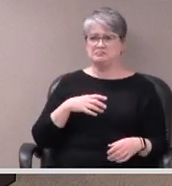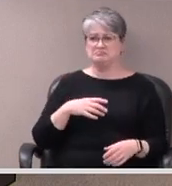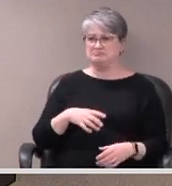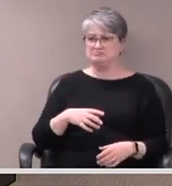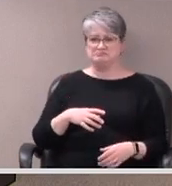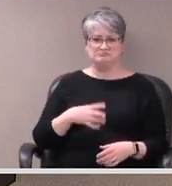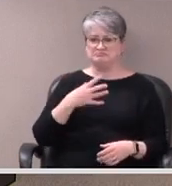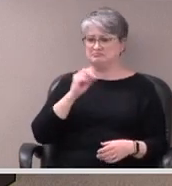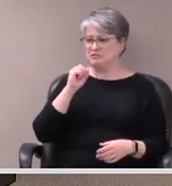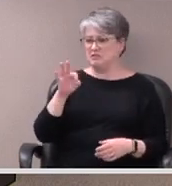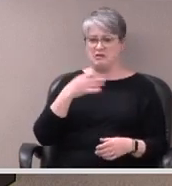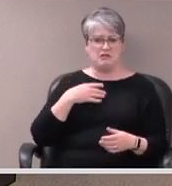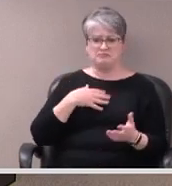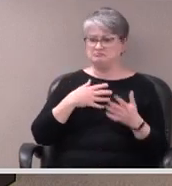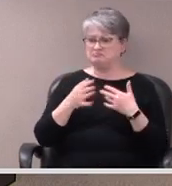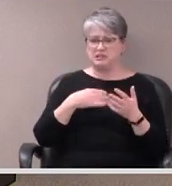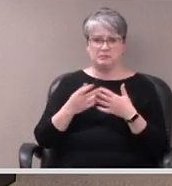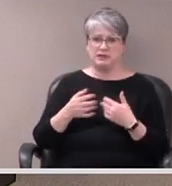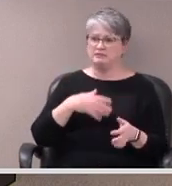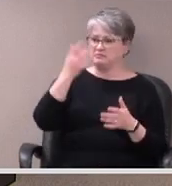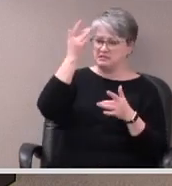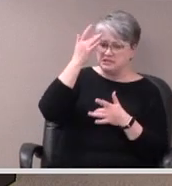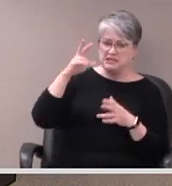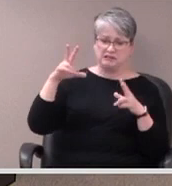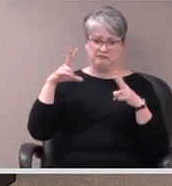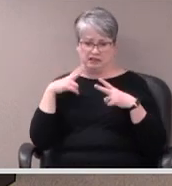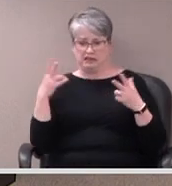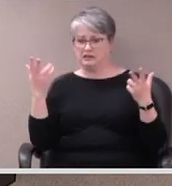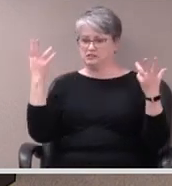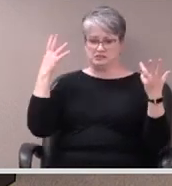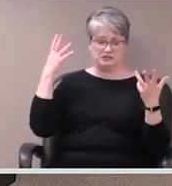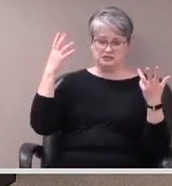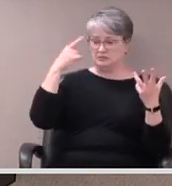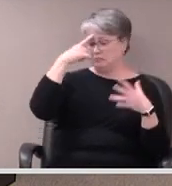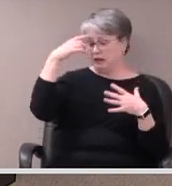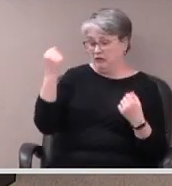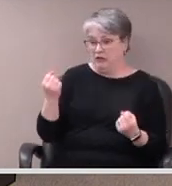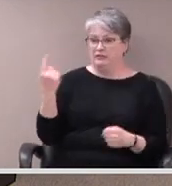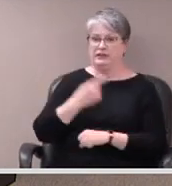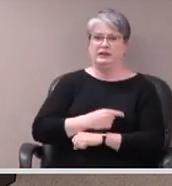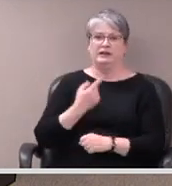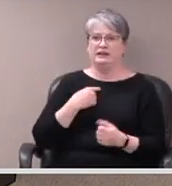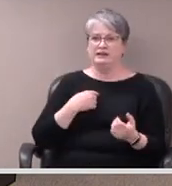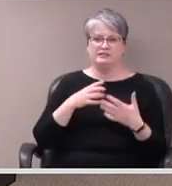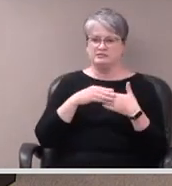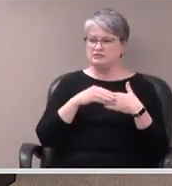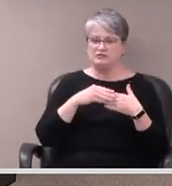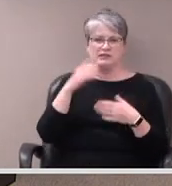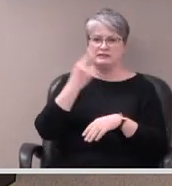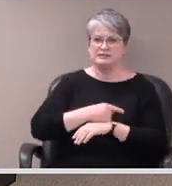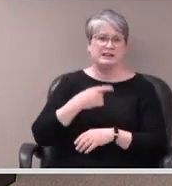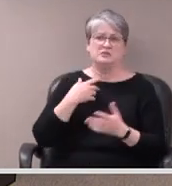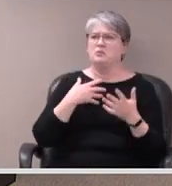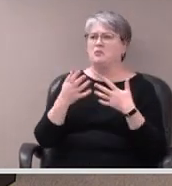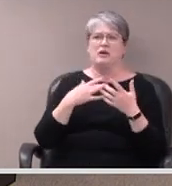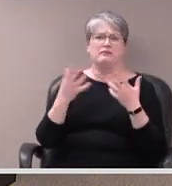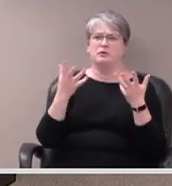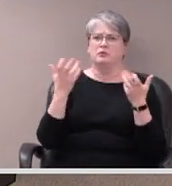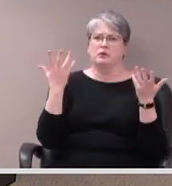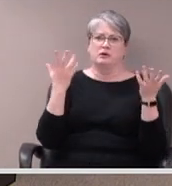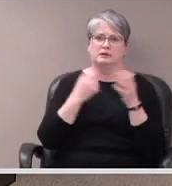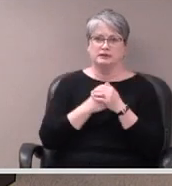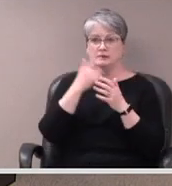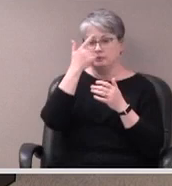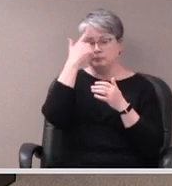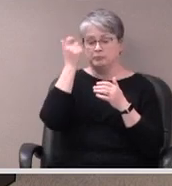a vacation day, a sick day. You have a set number, you take those flex days, and you can do it whatever you would like. Because